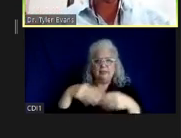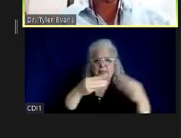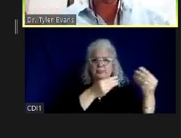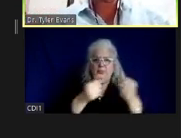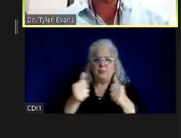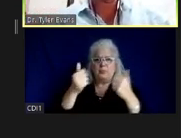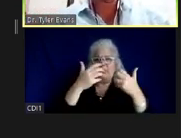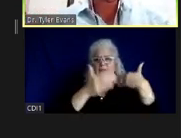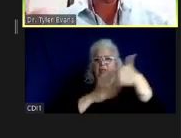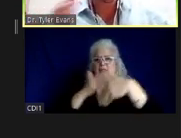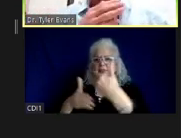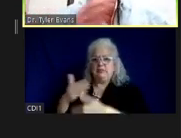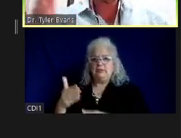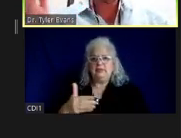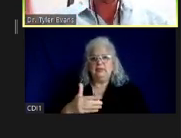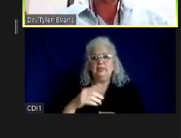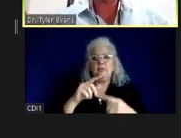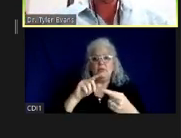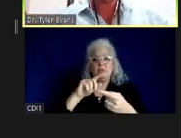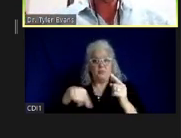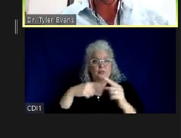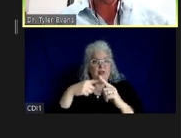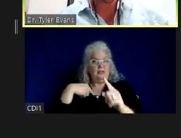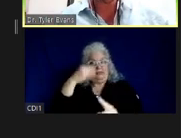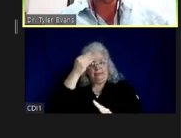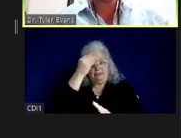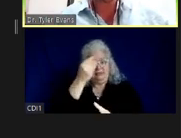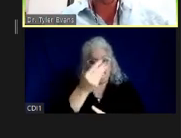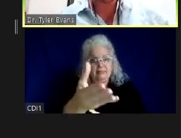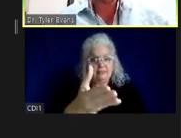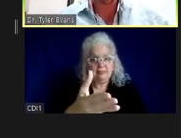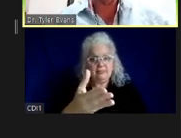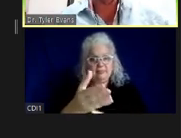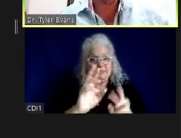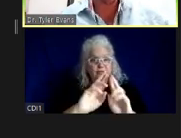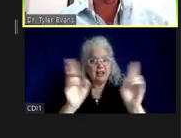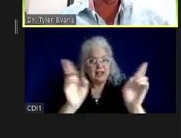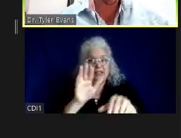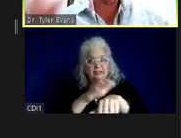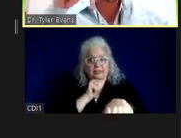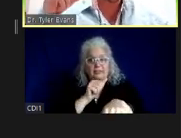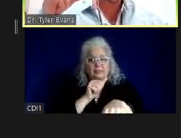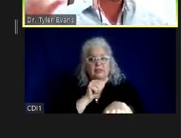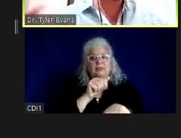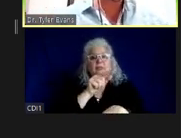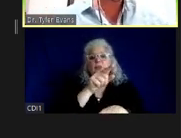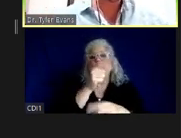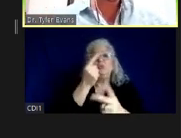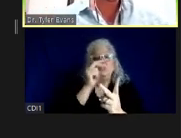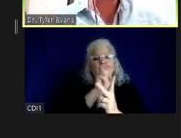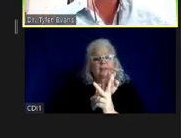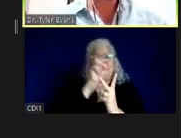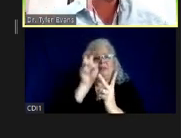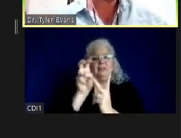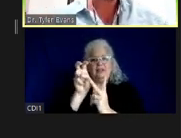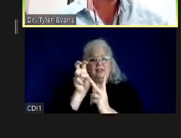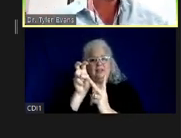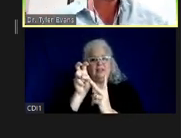right of that vaccine interest form, just chronologically, and you go to vaccine options, and you just click on that little calendar. Next slide.